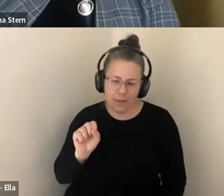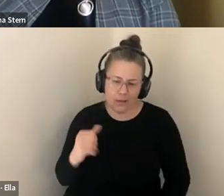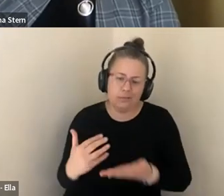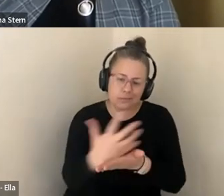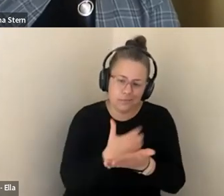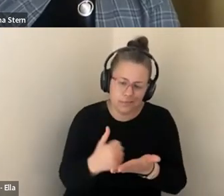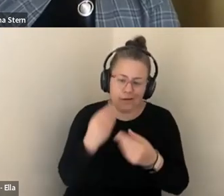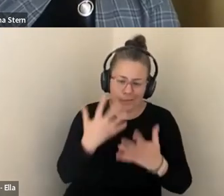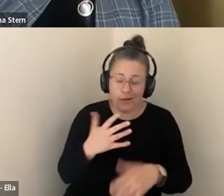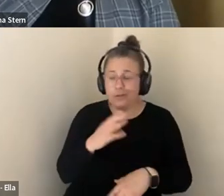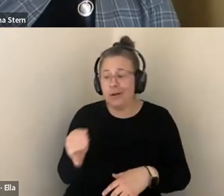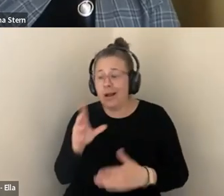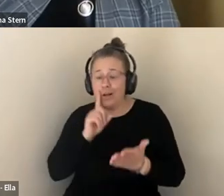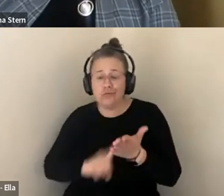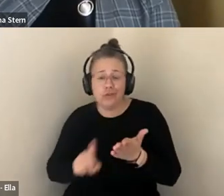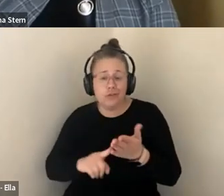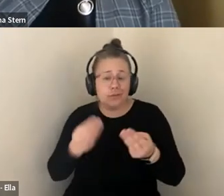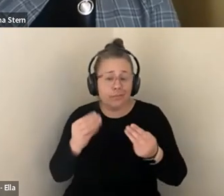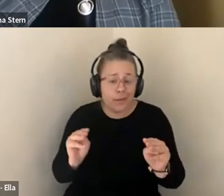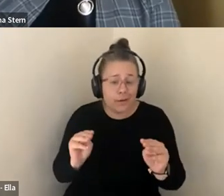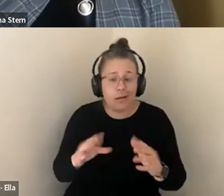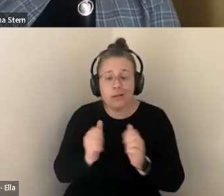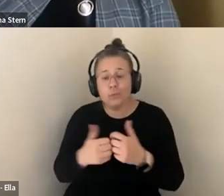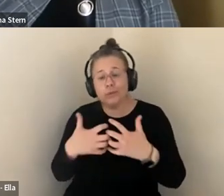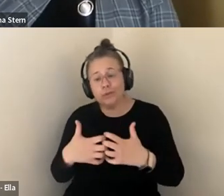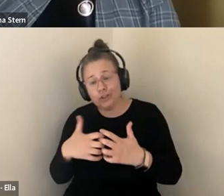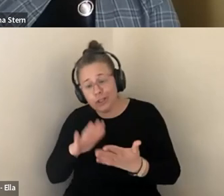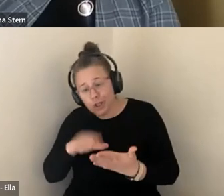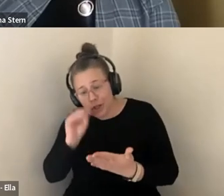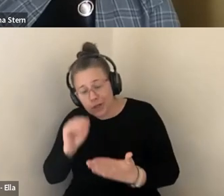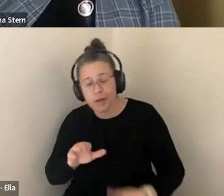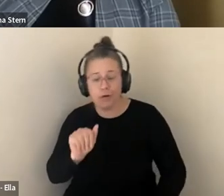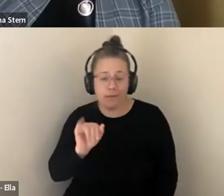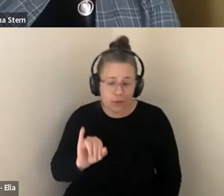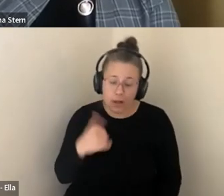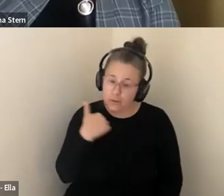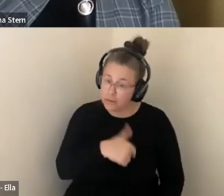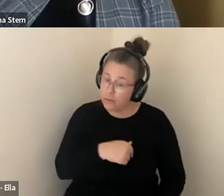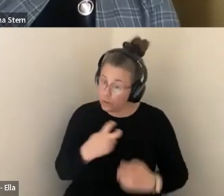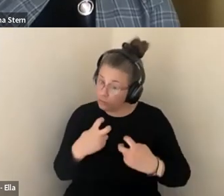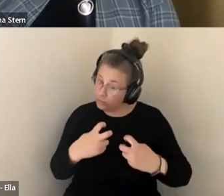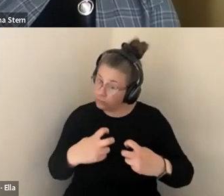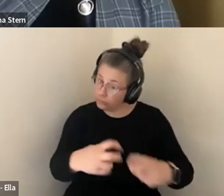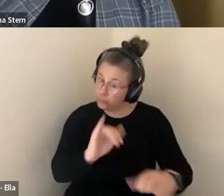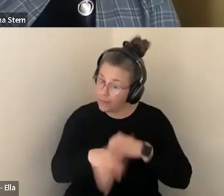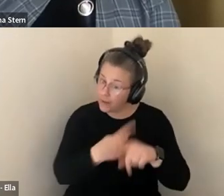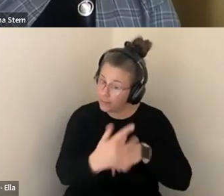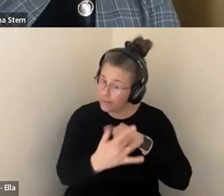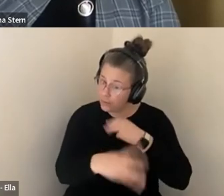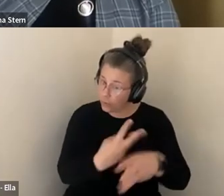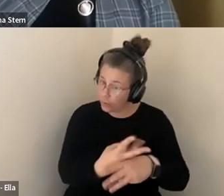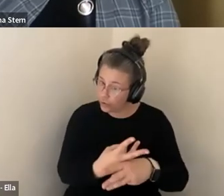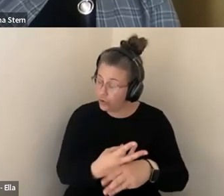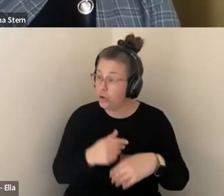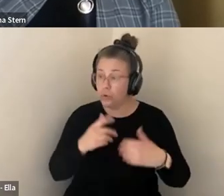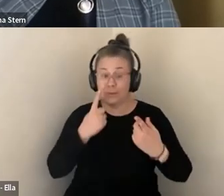machine learning and artificial intelligence. We're moving into that era, and we will need enormous amounts of data in order to do this well.